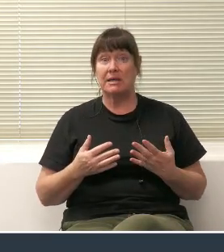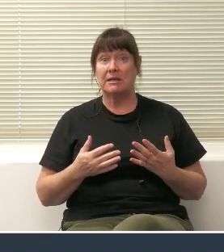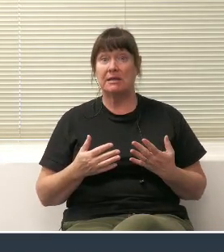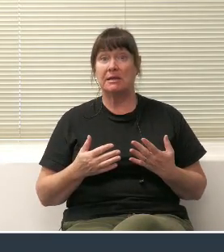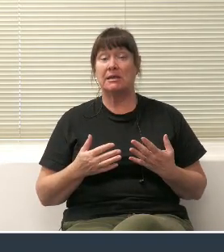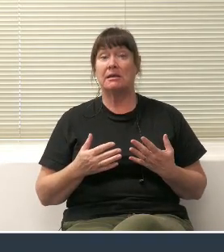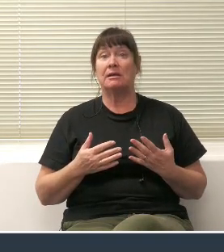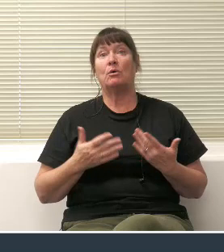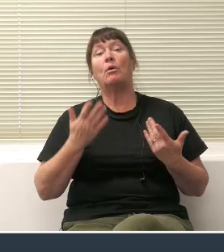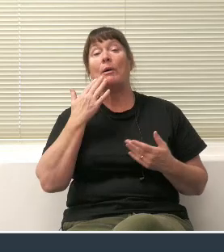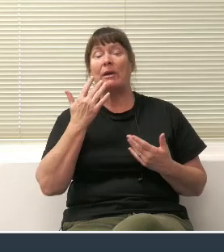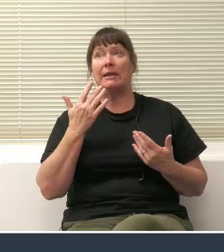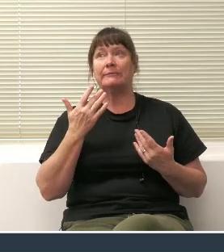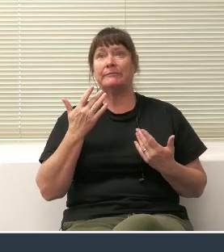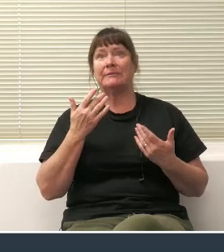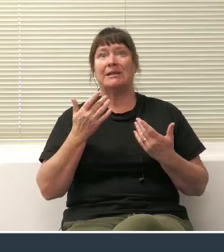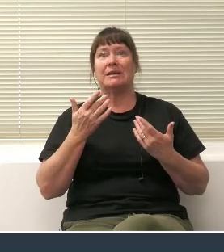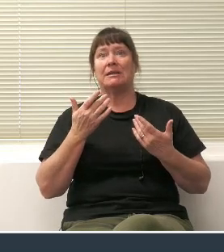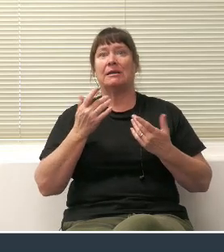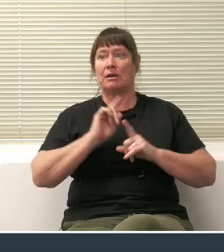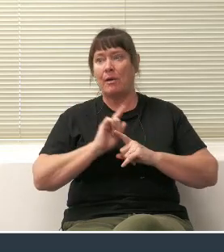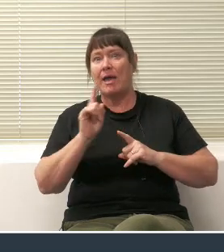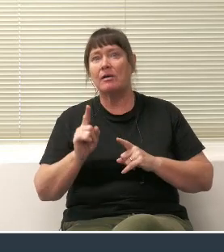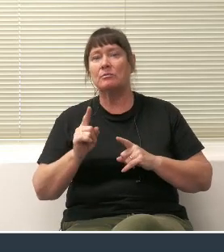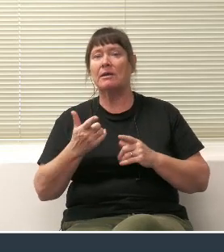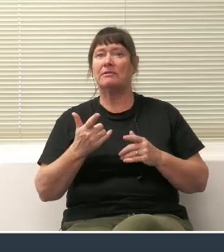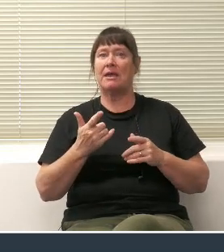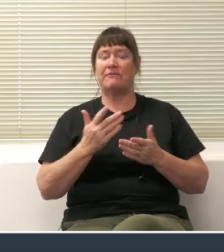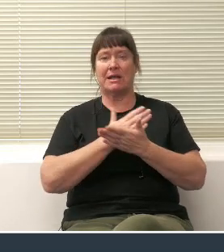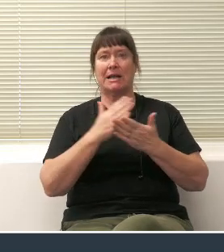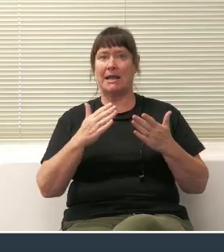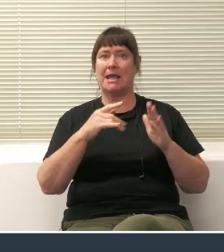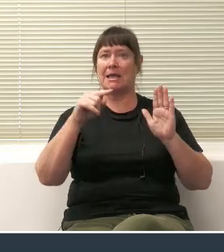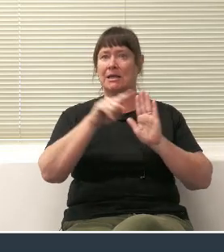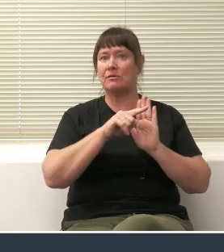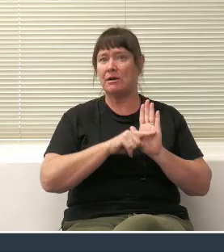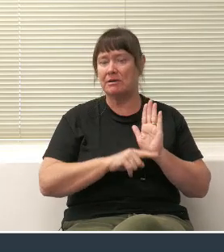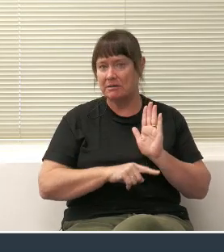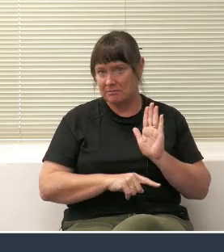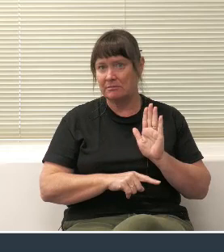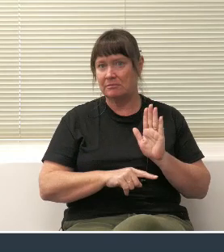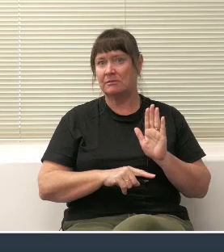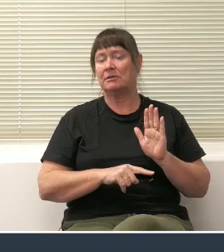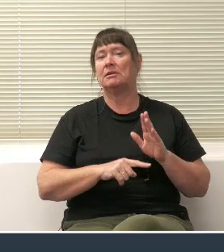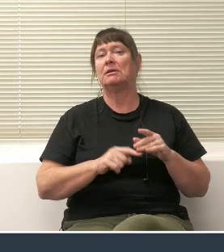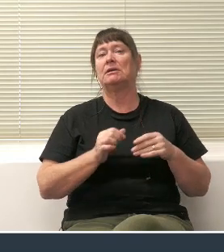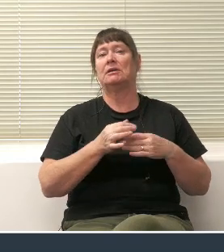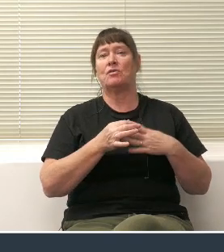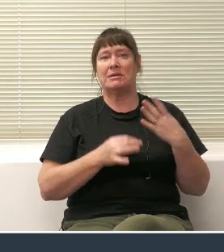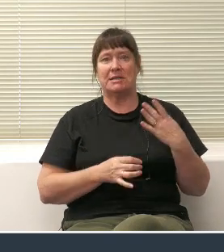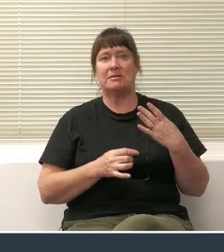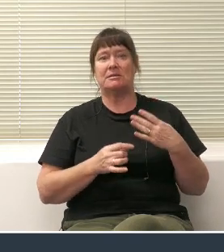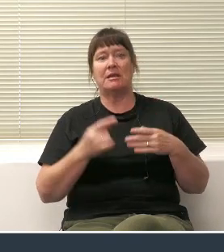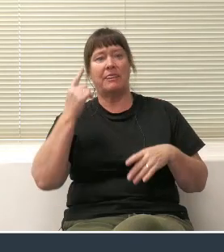when we get out or go out, we'll have to set very clear parameters or criteria. The more criteria we set, and I think we heard it